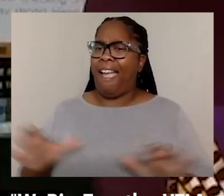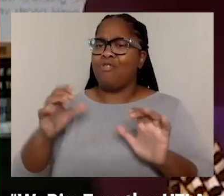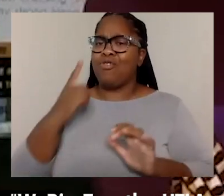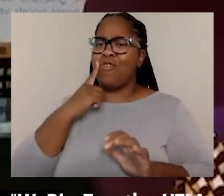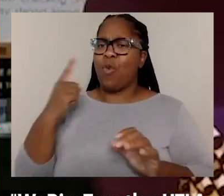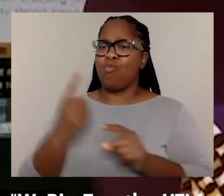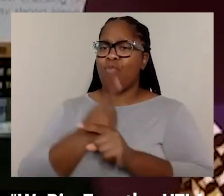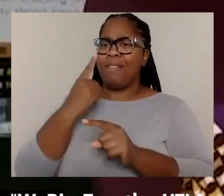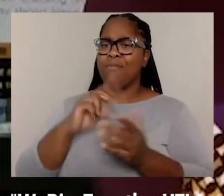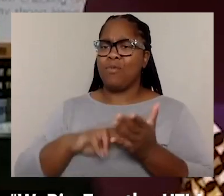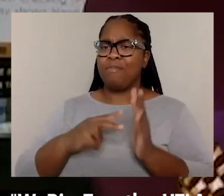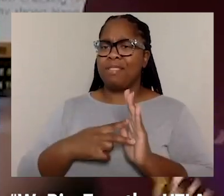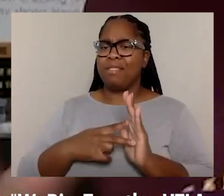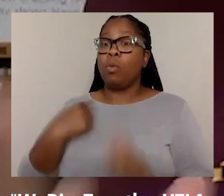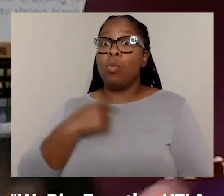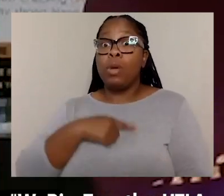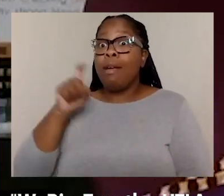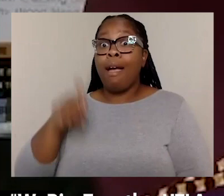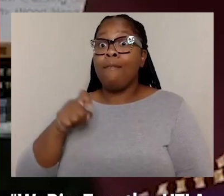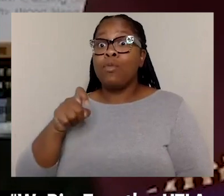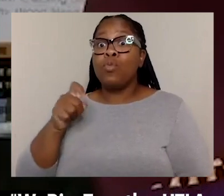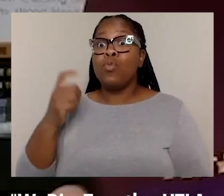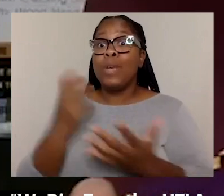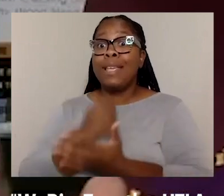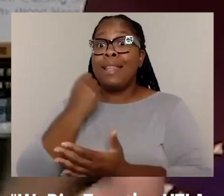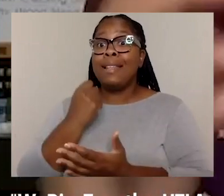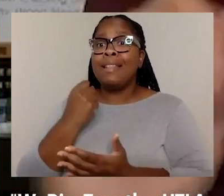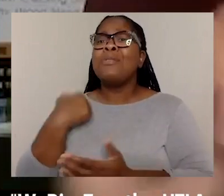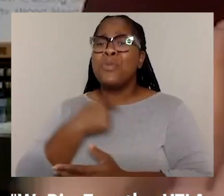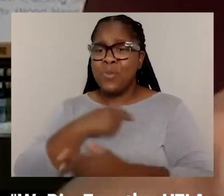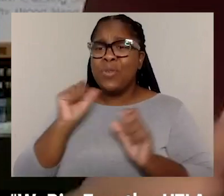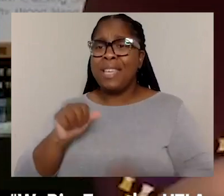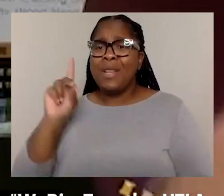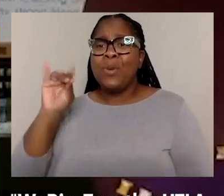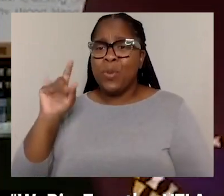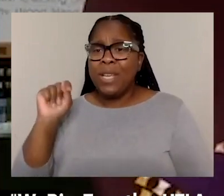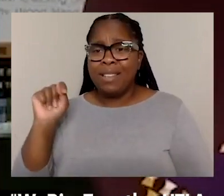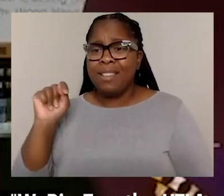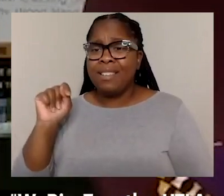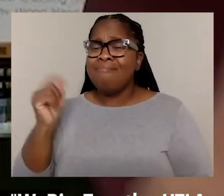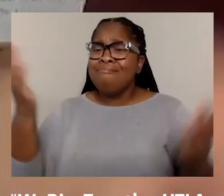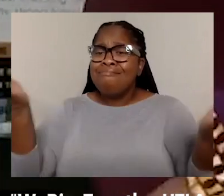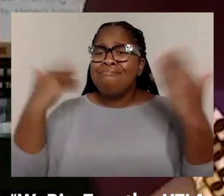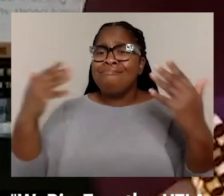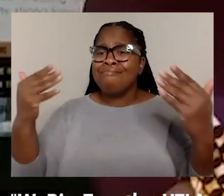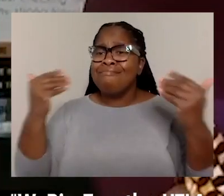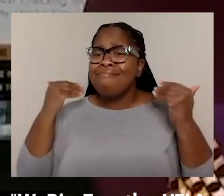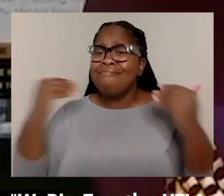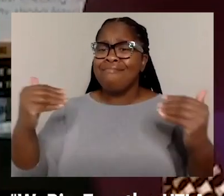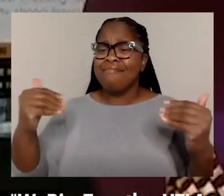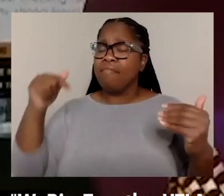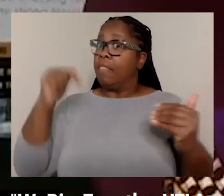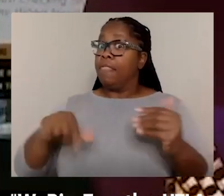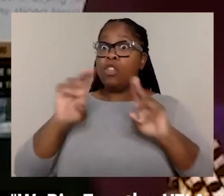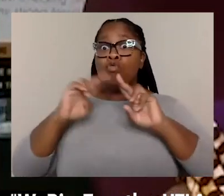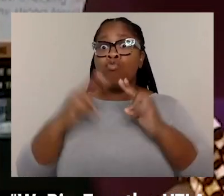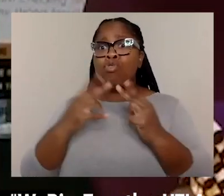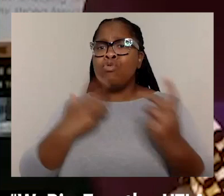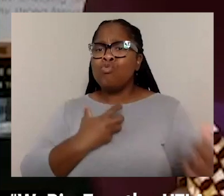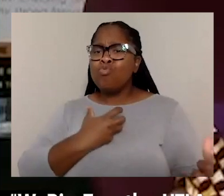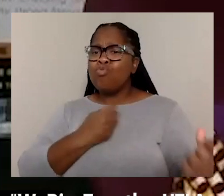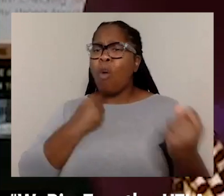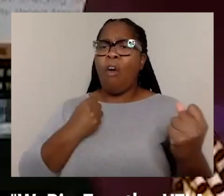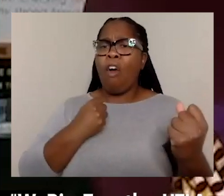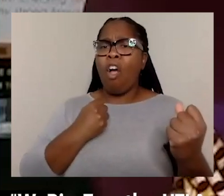can do it. So let's go, folks. This union is strong. We changed the narrative